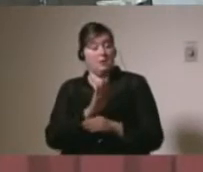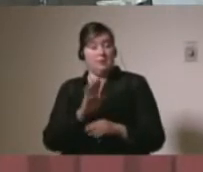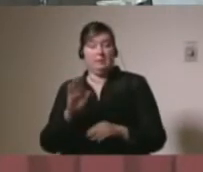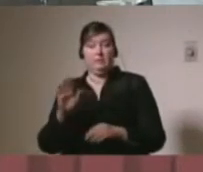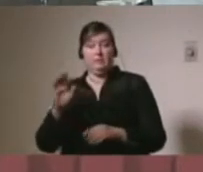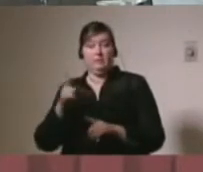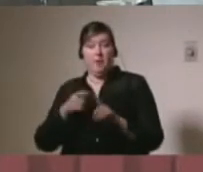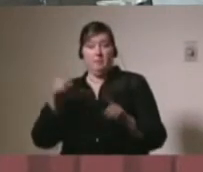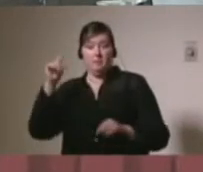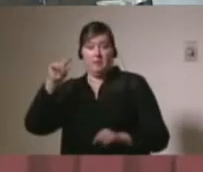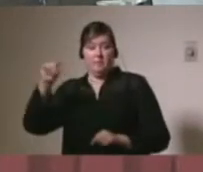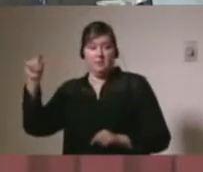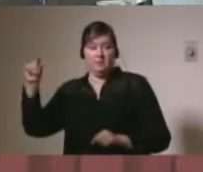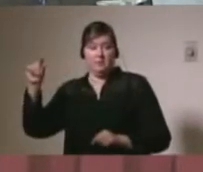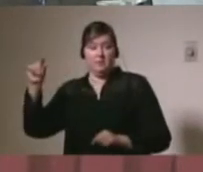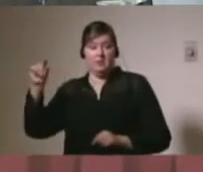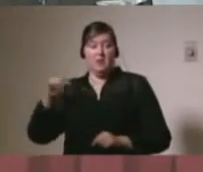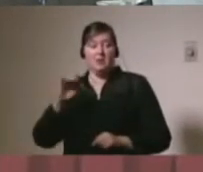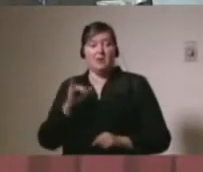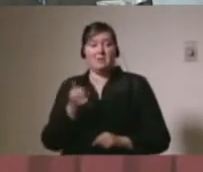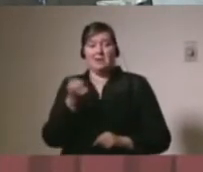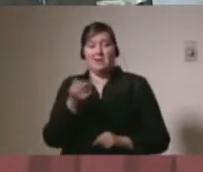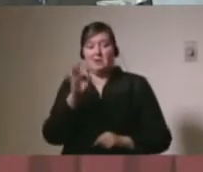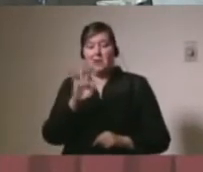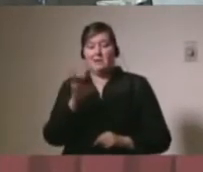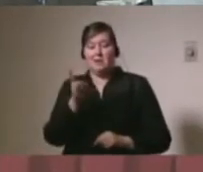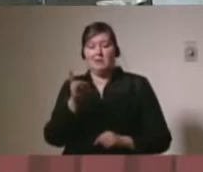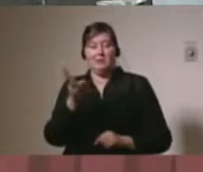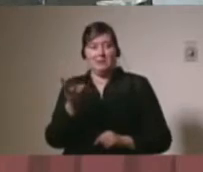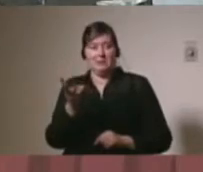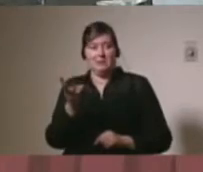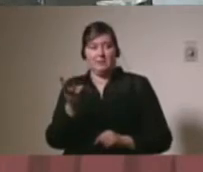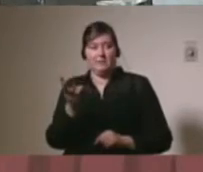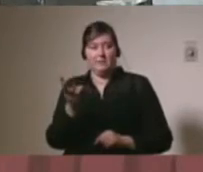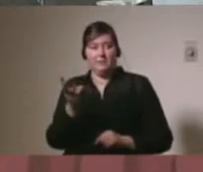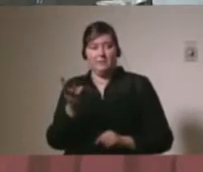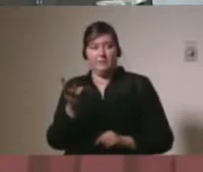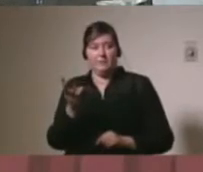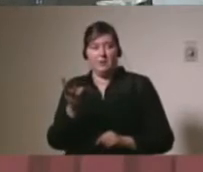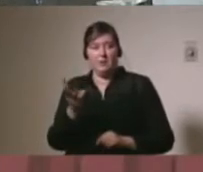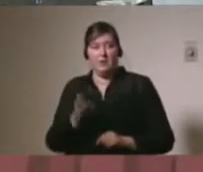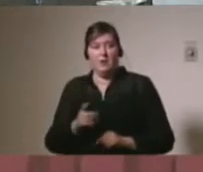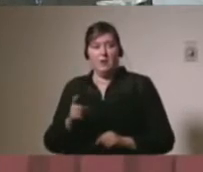Act of 1986 is that they have to,